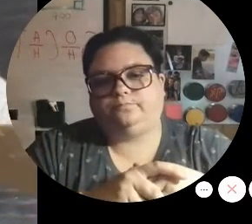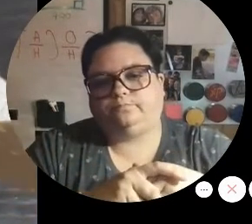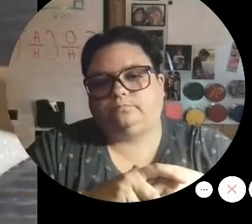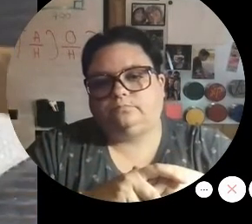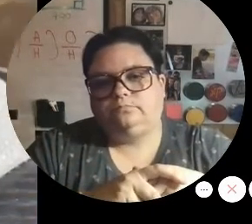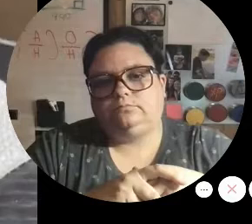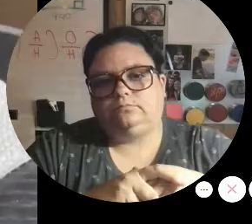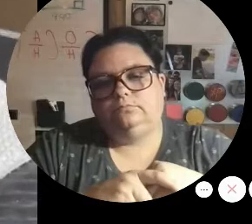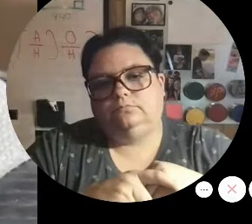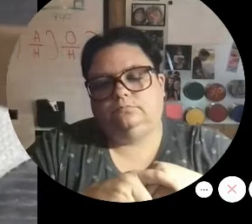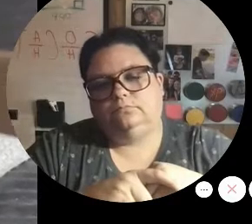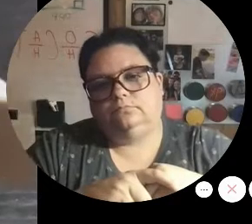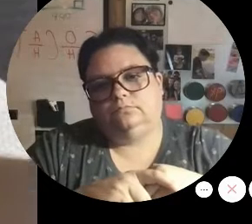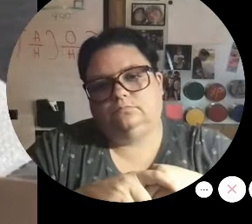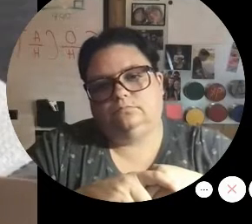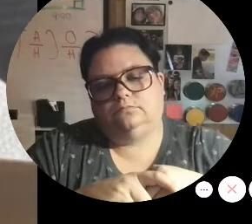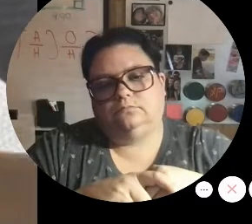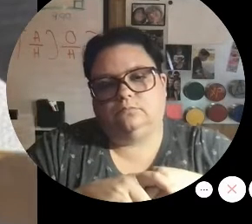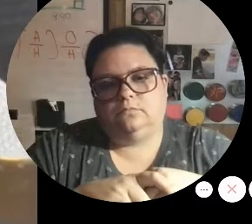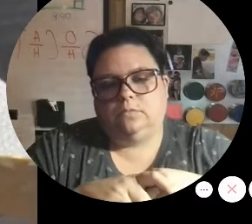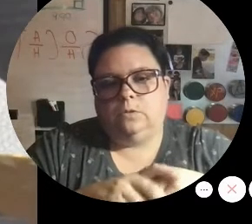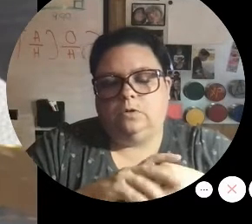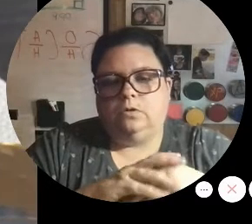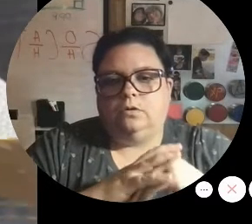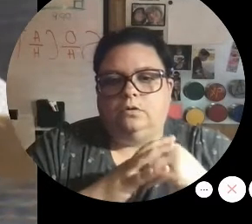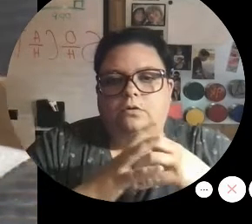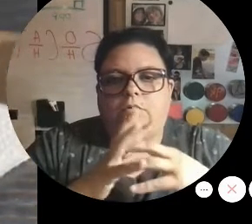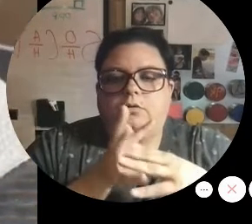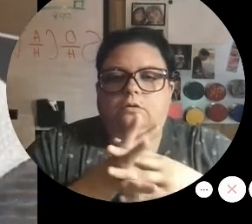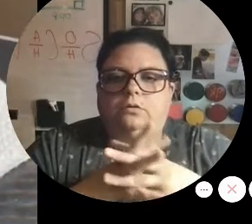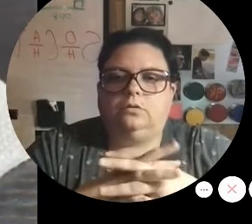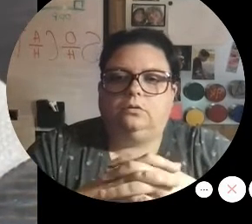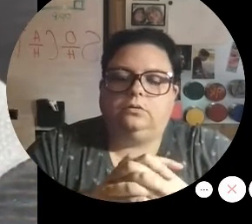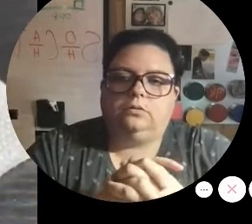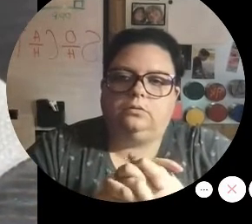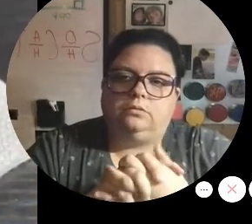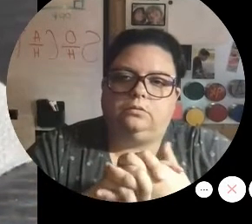Here's our shape. Okay.